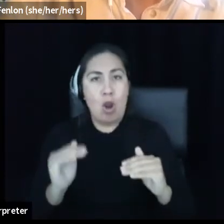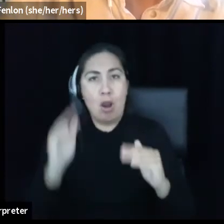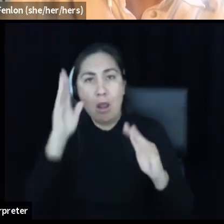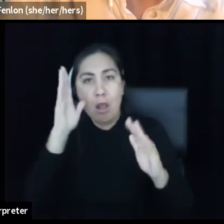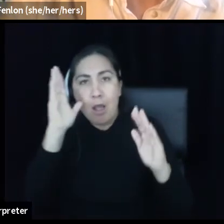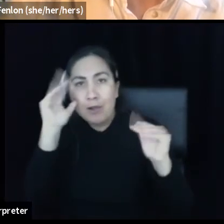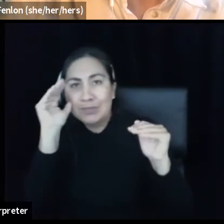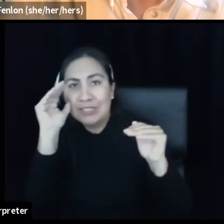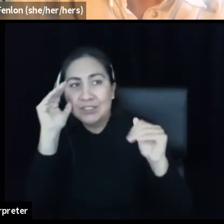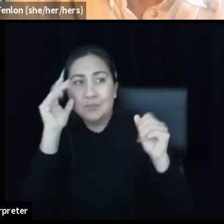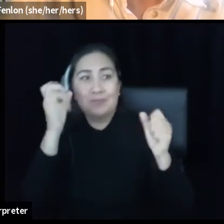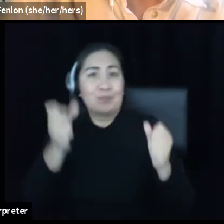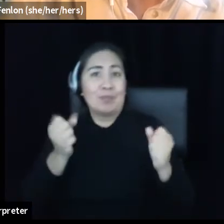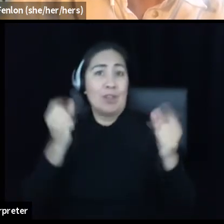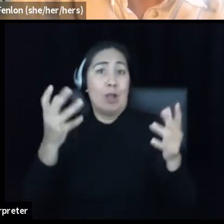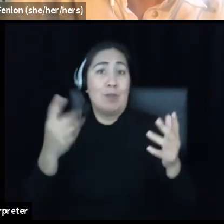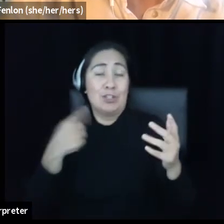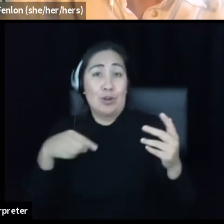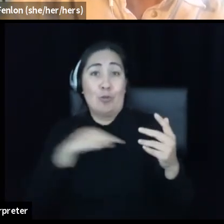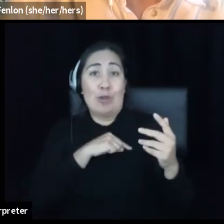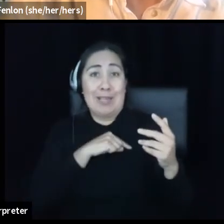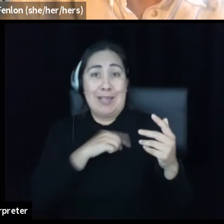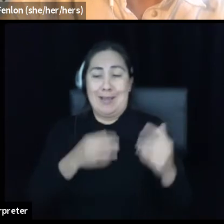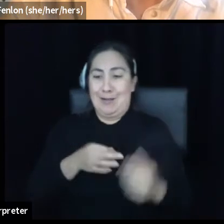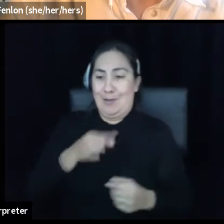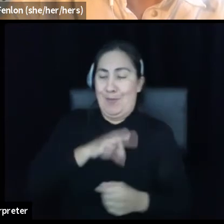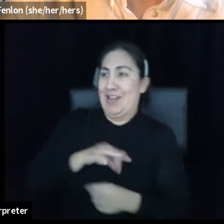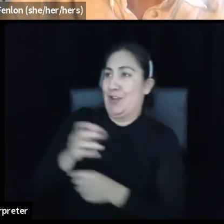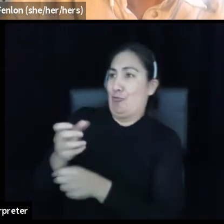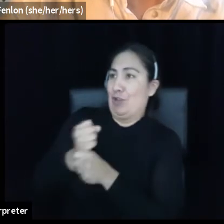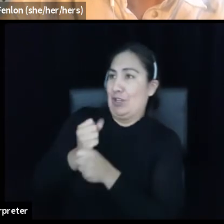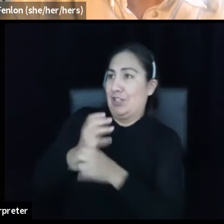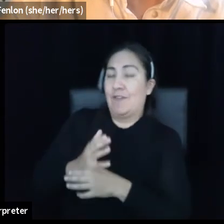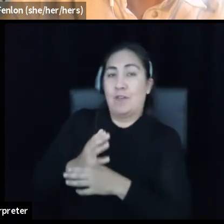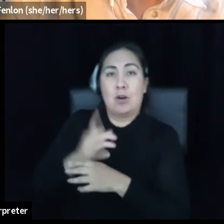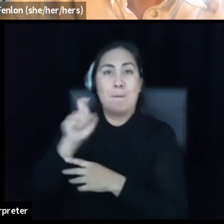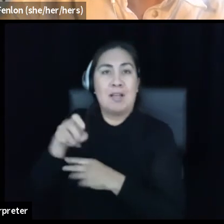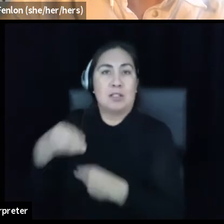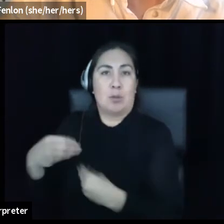much we, the benefit receiver, need to provide.